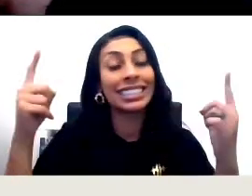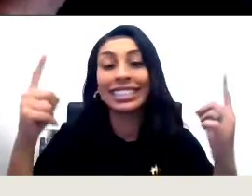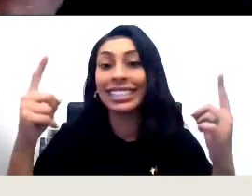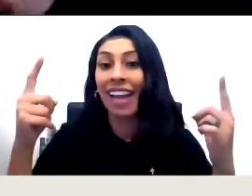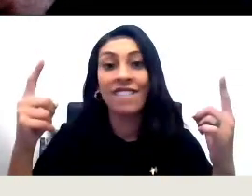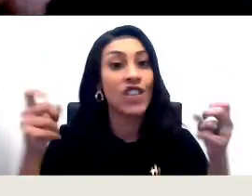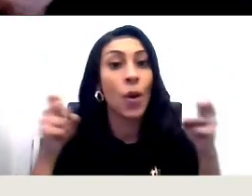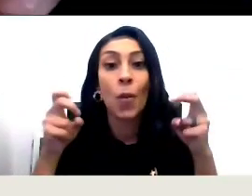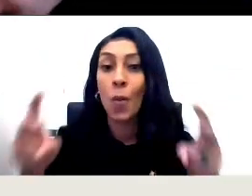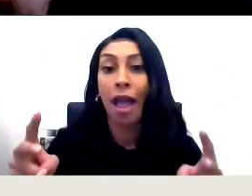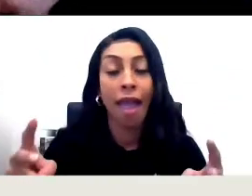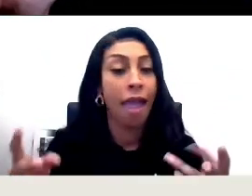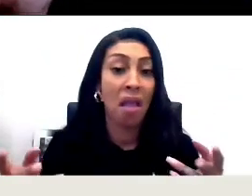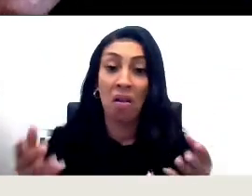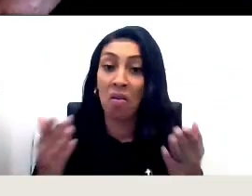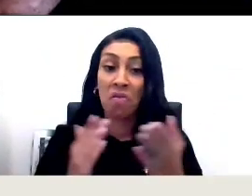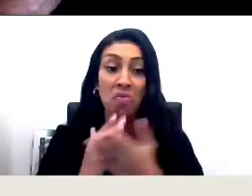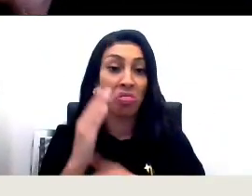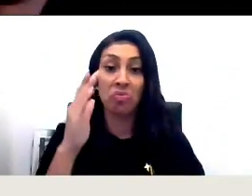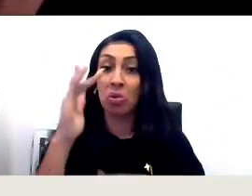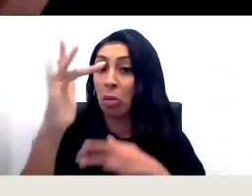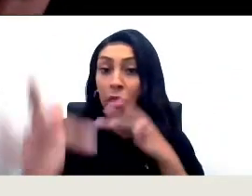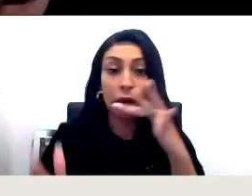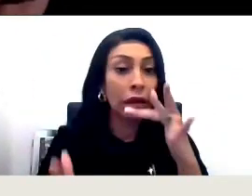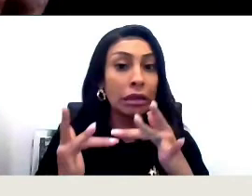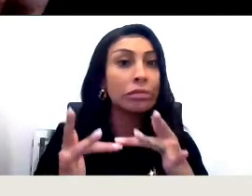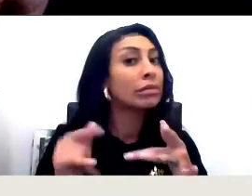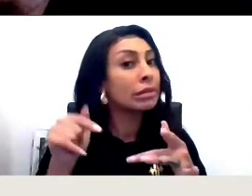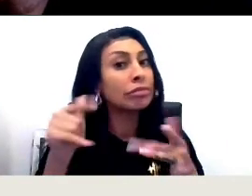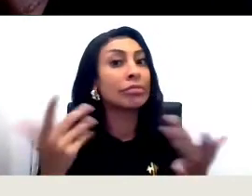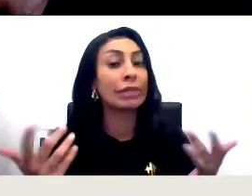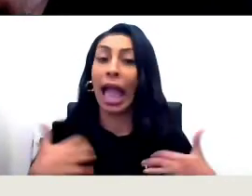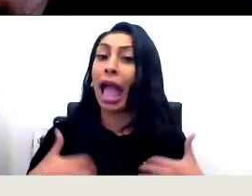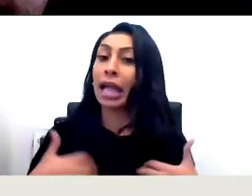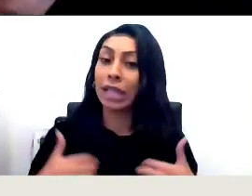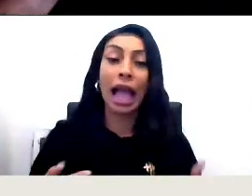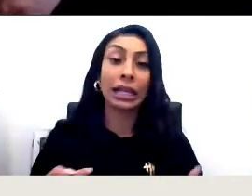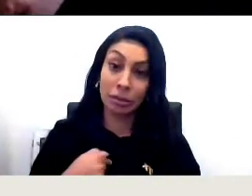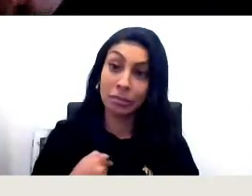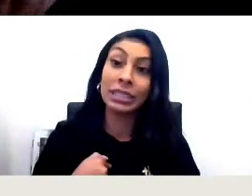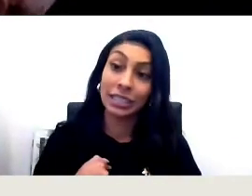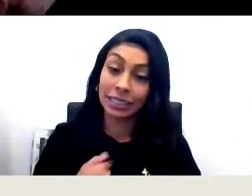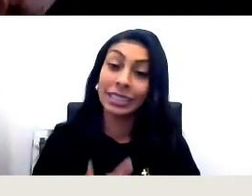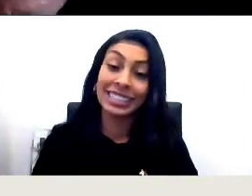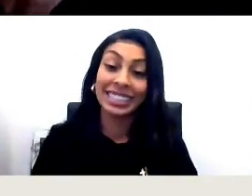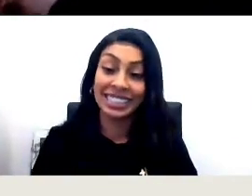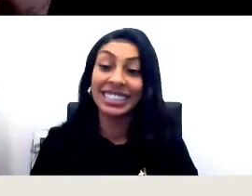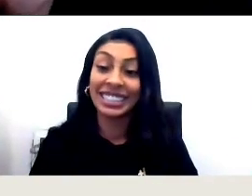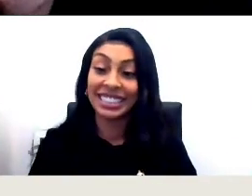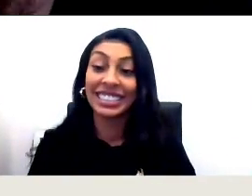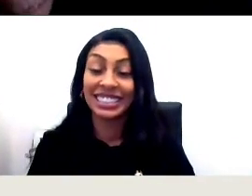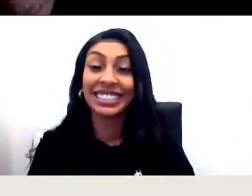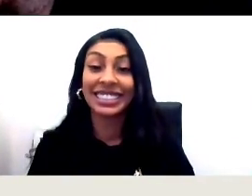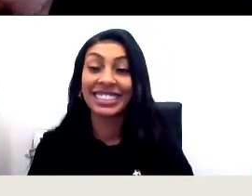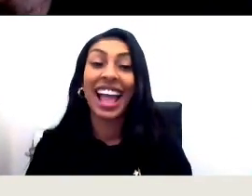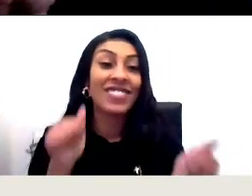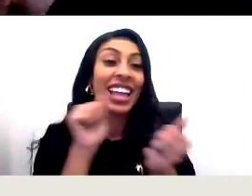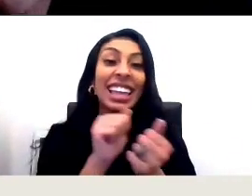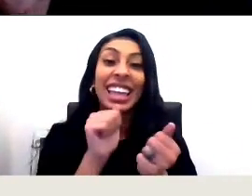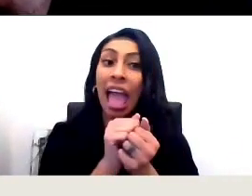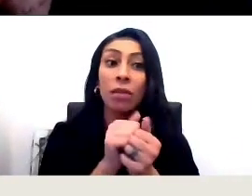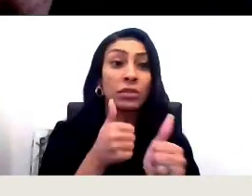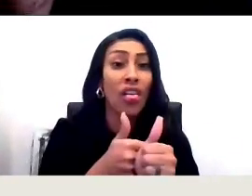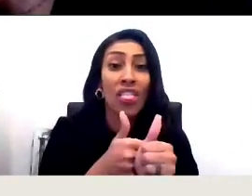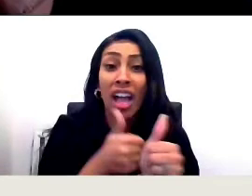different format? So those are the kind of things that are exciting me in a way. I've kept the company